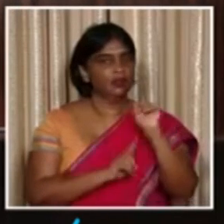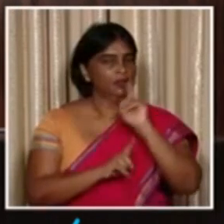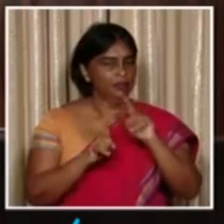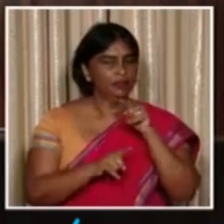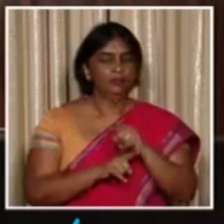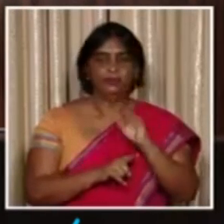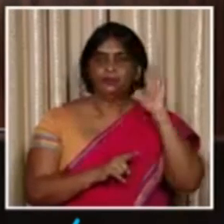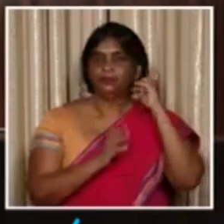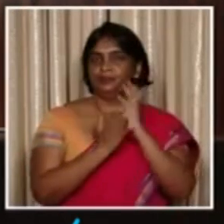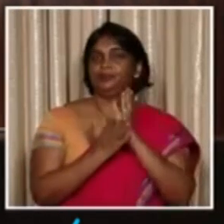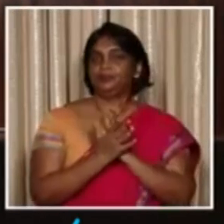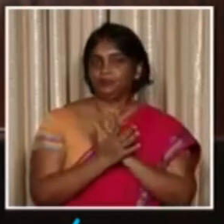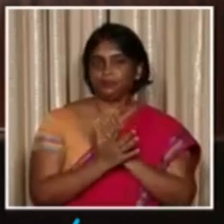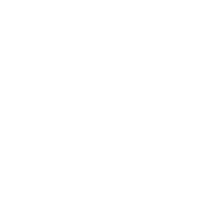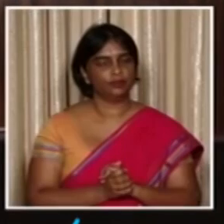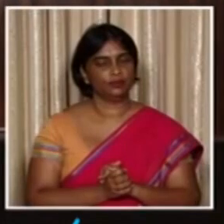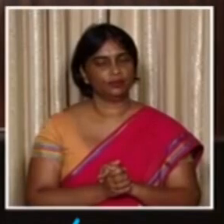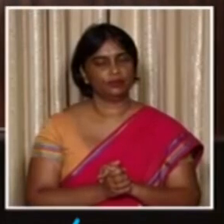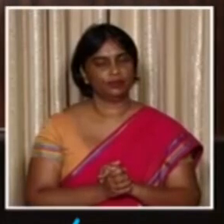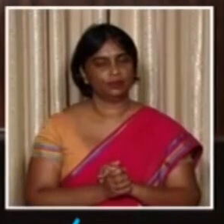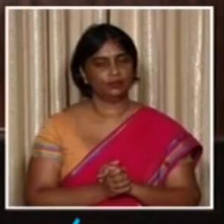21st attacks.